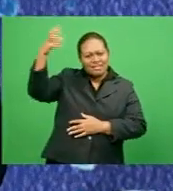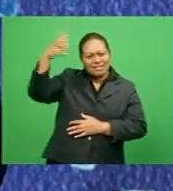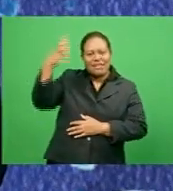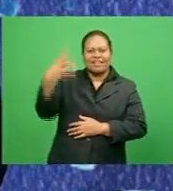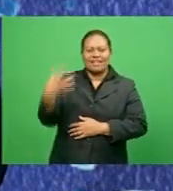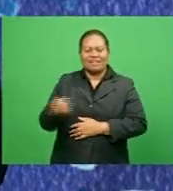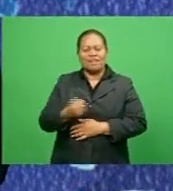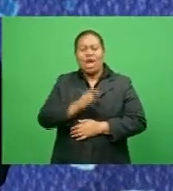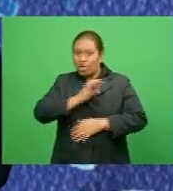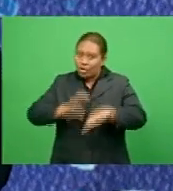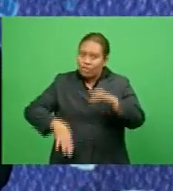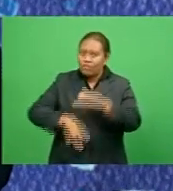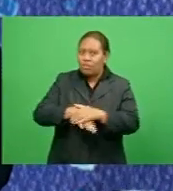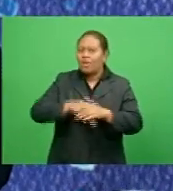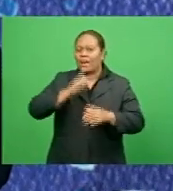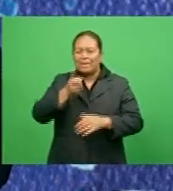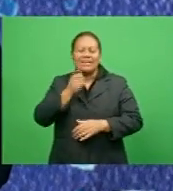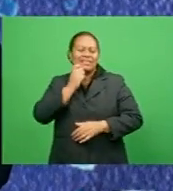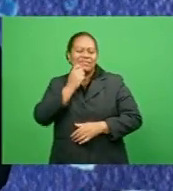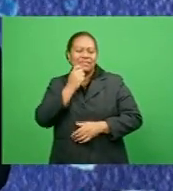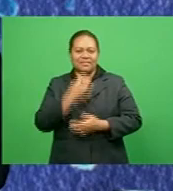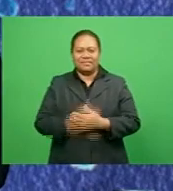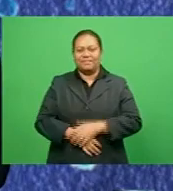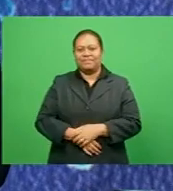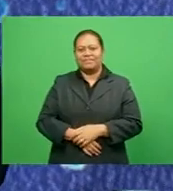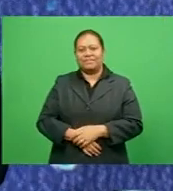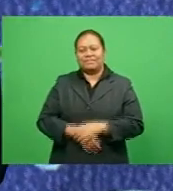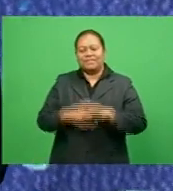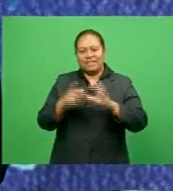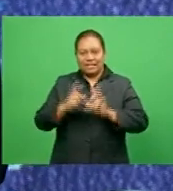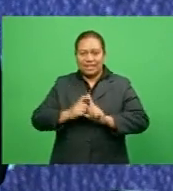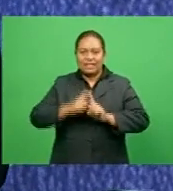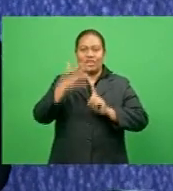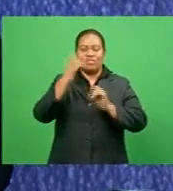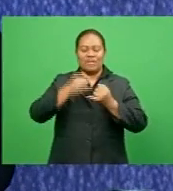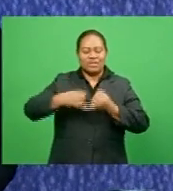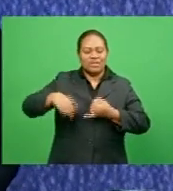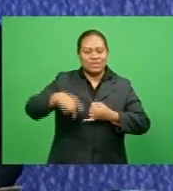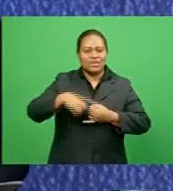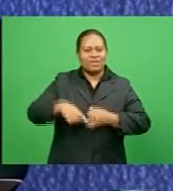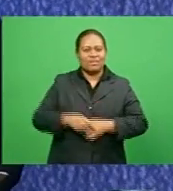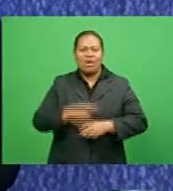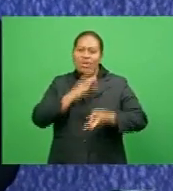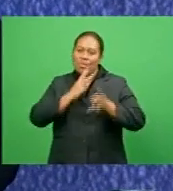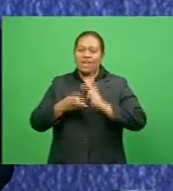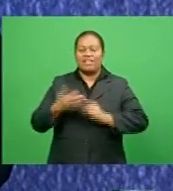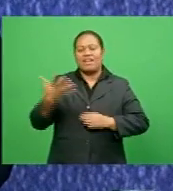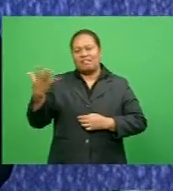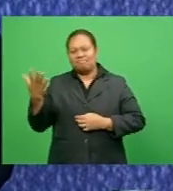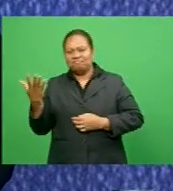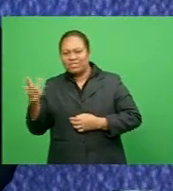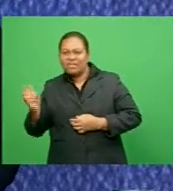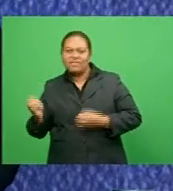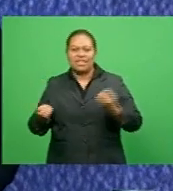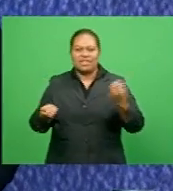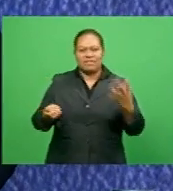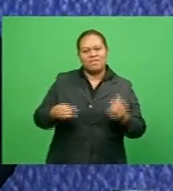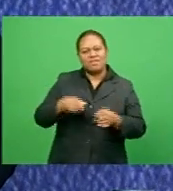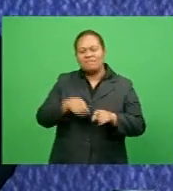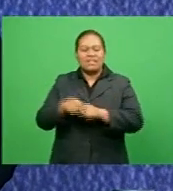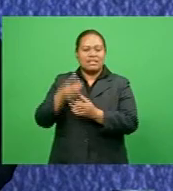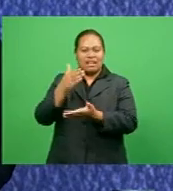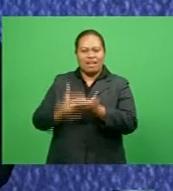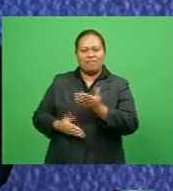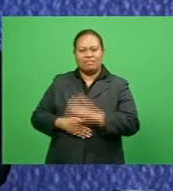wasn't full on, but glad it made it through. Eastwards from Peck Harbour to SUVA, weather was 50-50. Rain is on